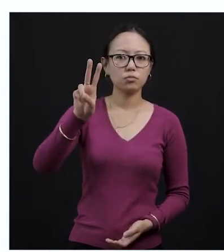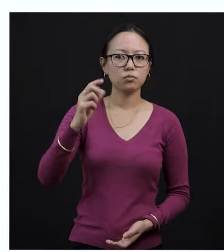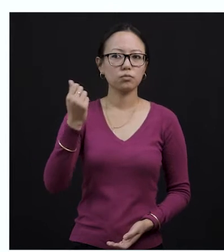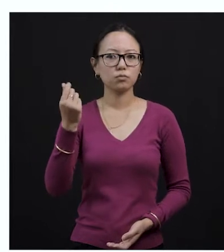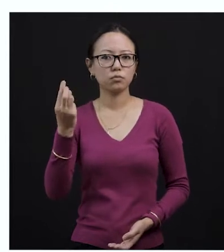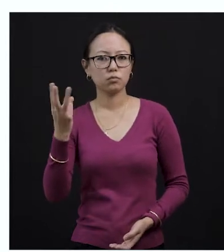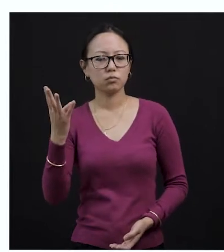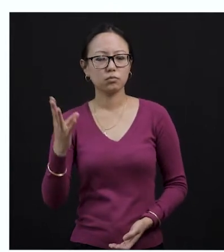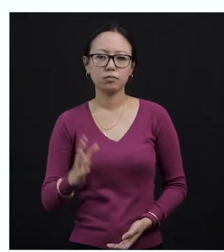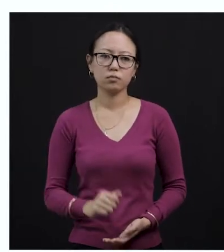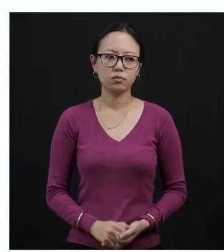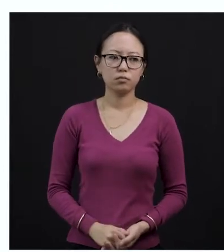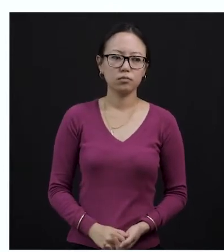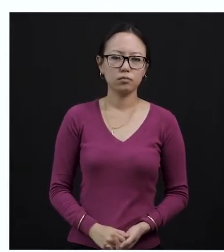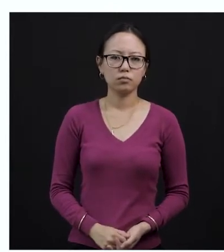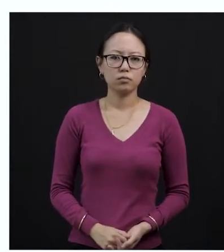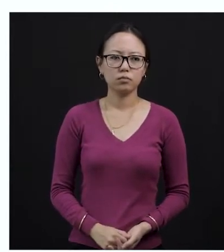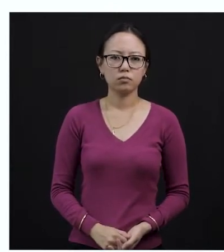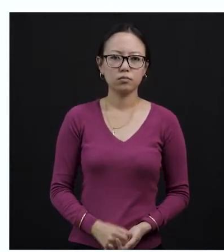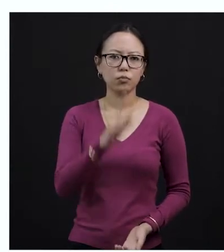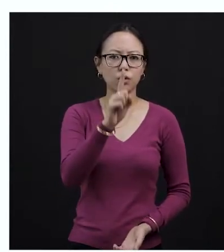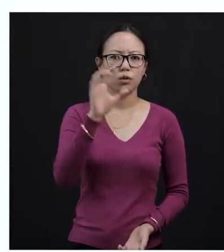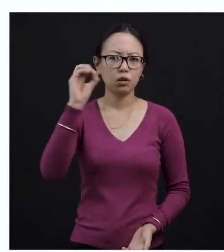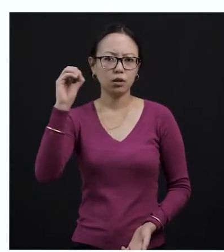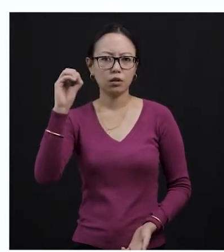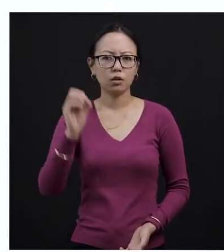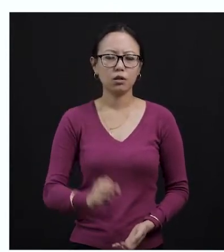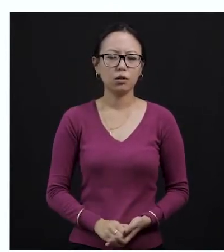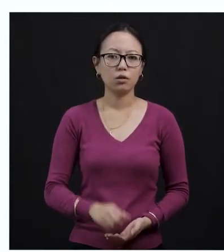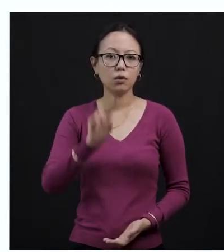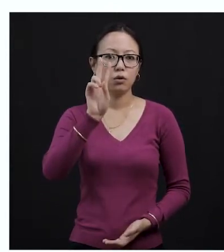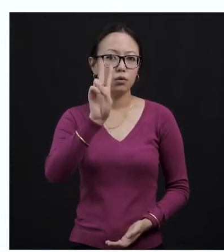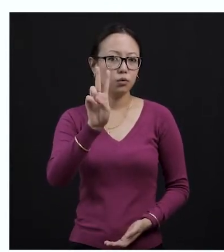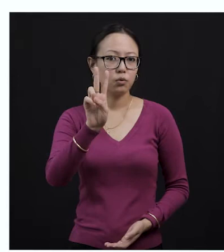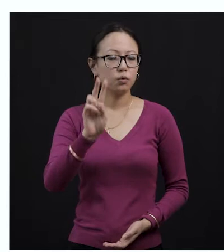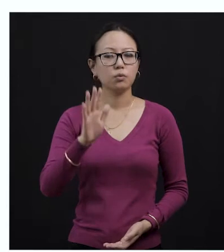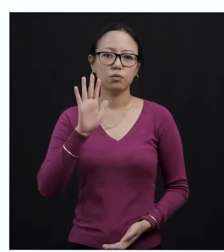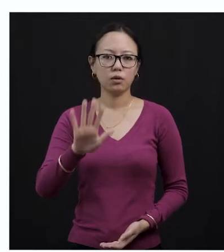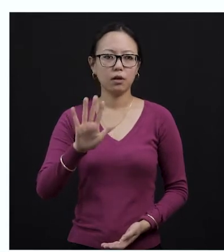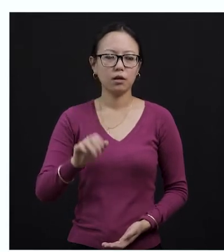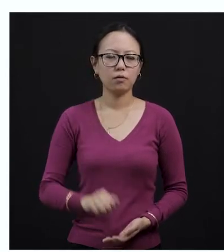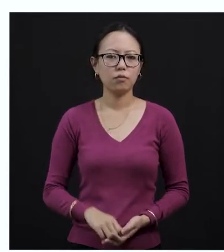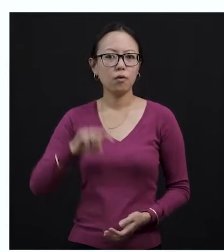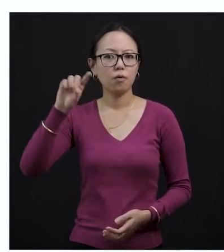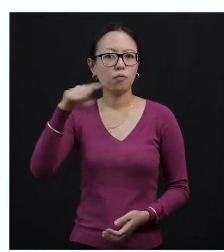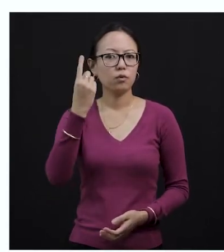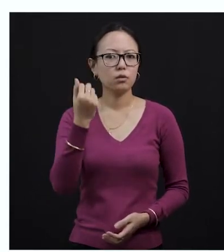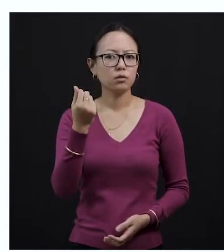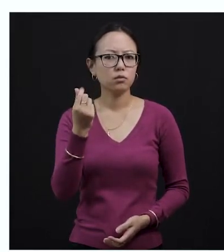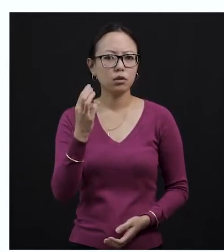10. This 10 has two digits. That is, the first digit is